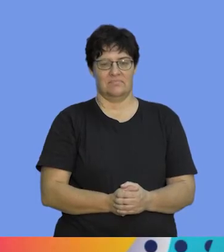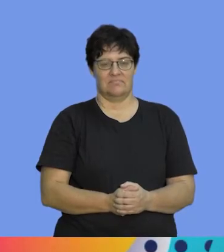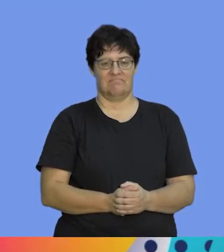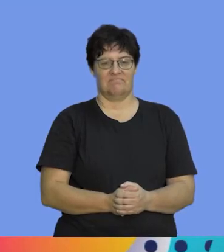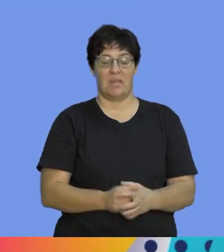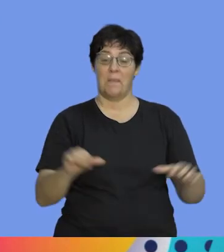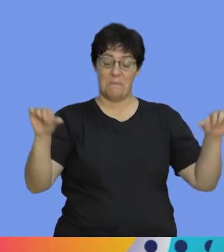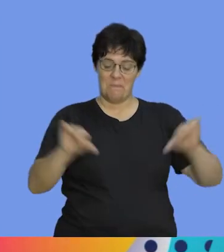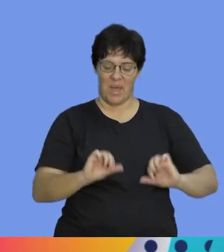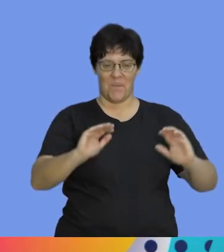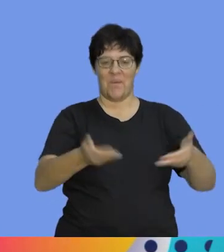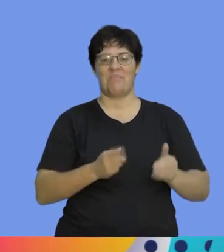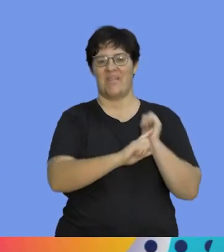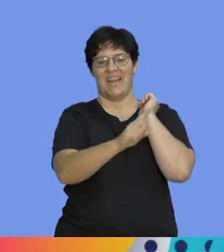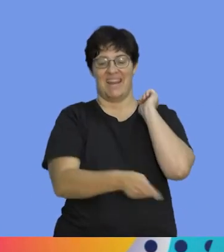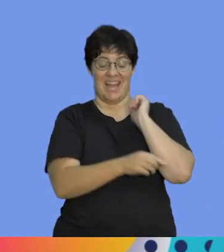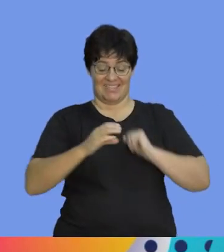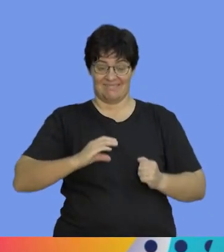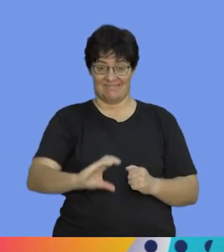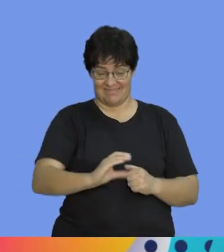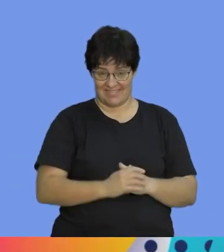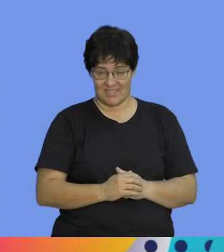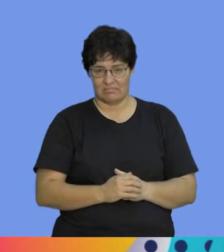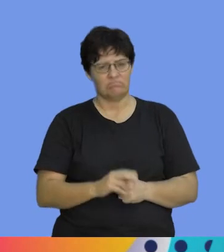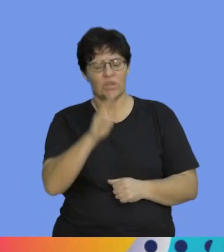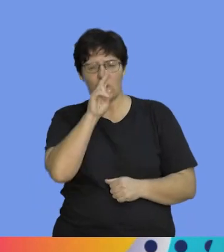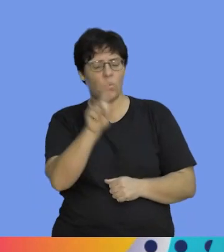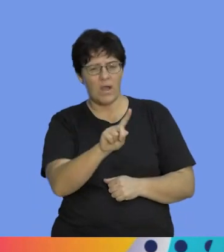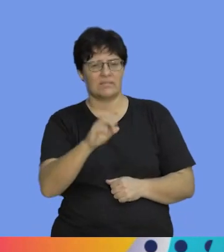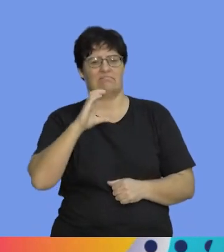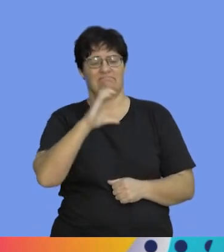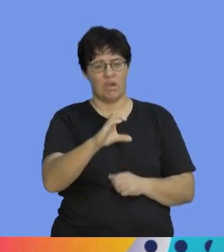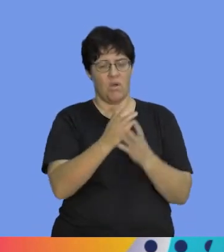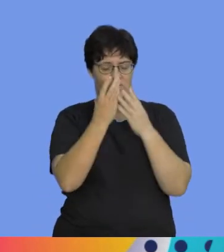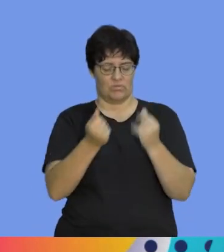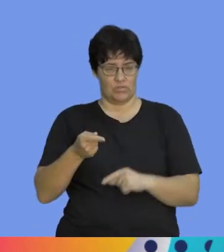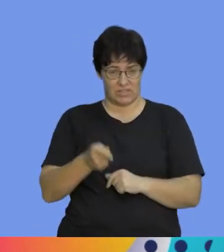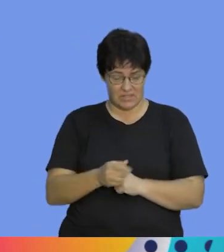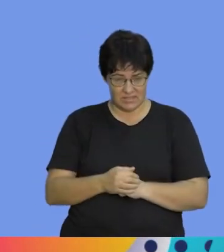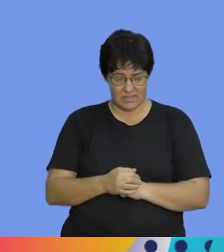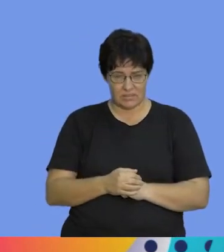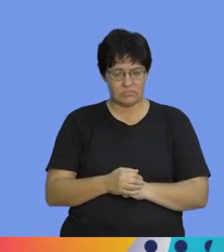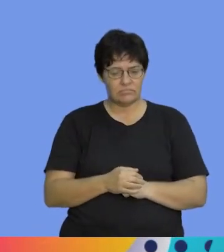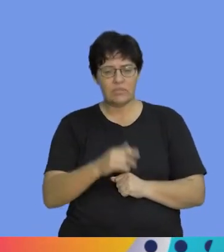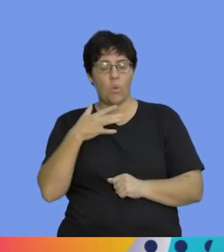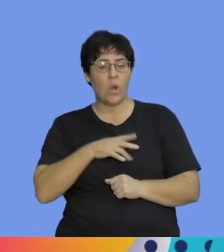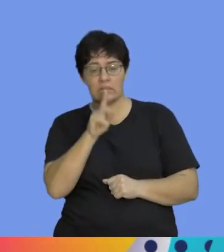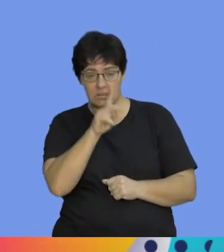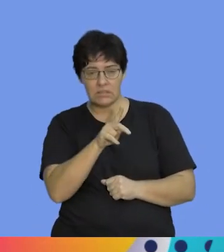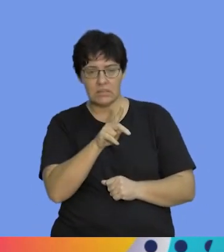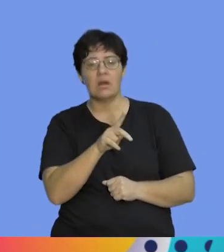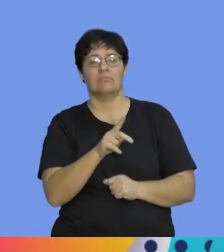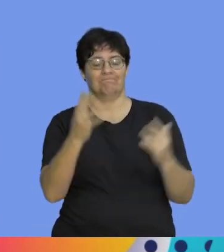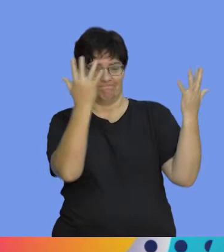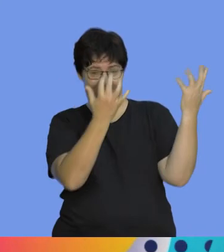Welcome back to our third and final segment. We're still looking at concentration of solution, but now we want to focus our attention on the actual